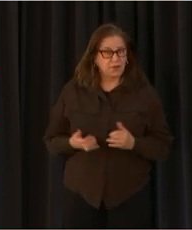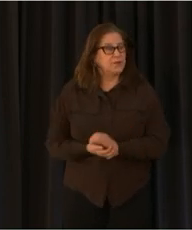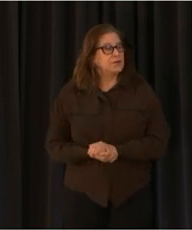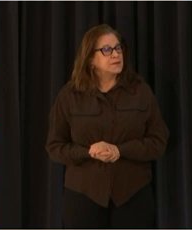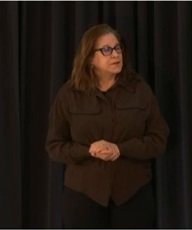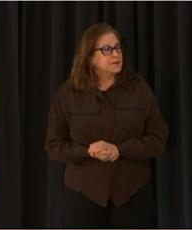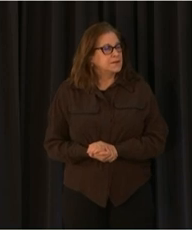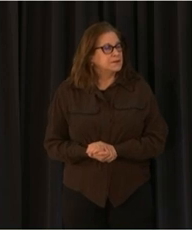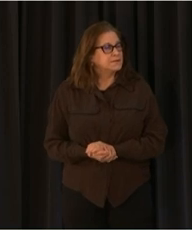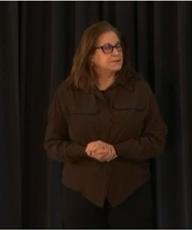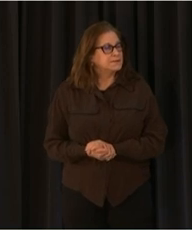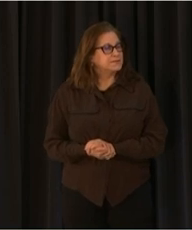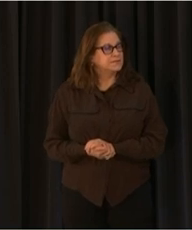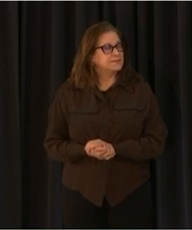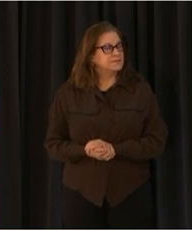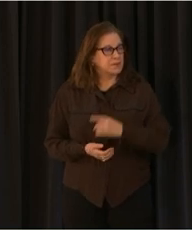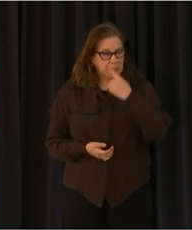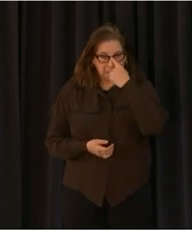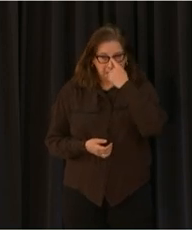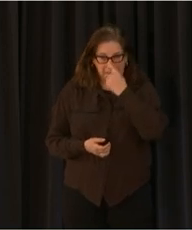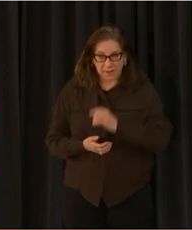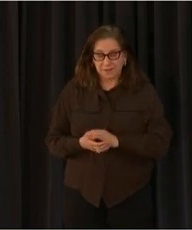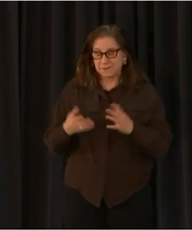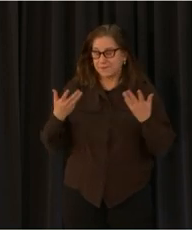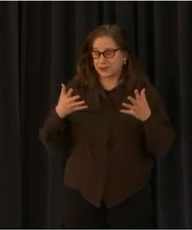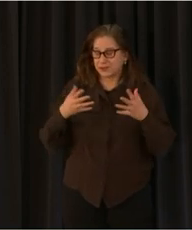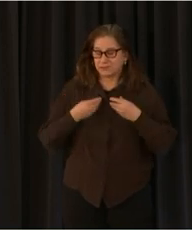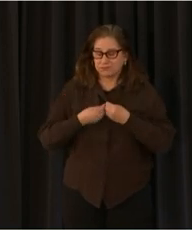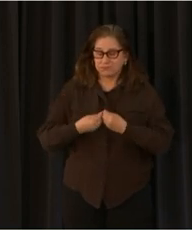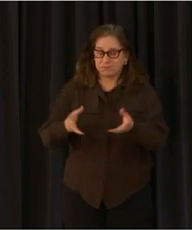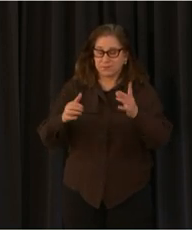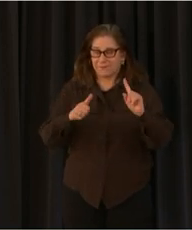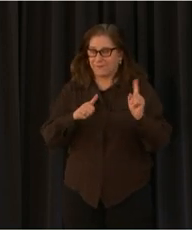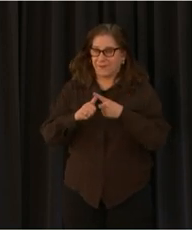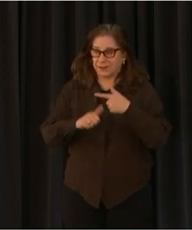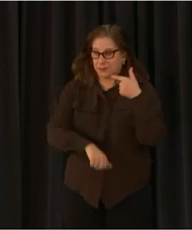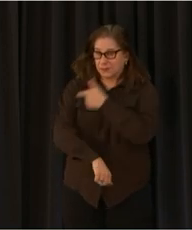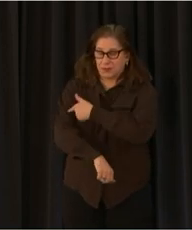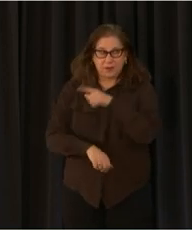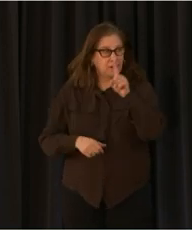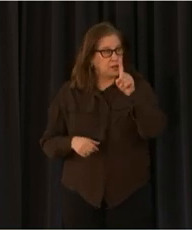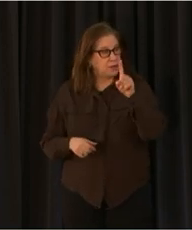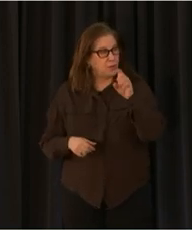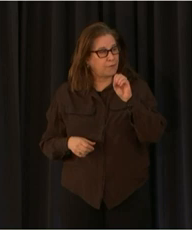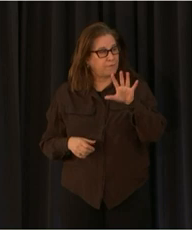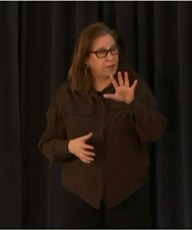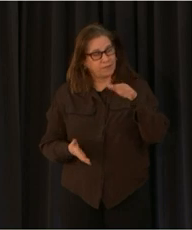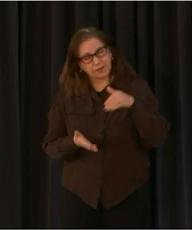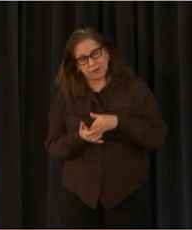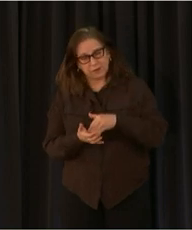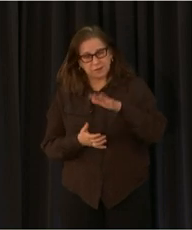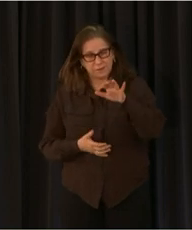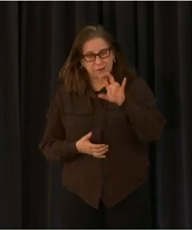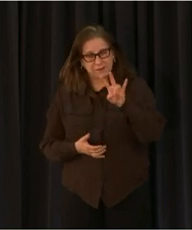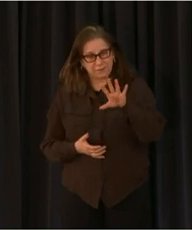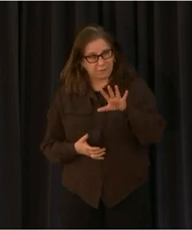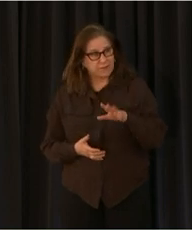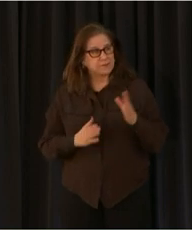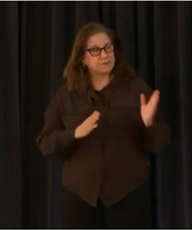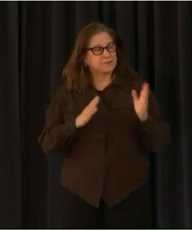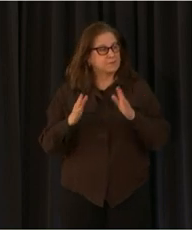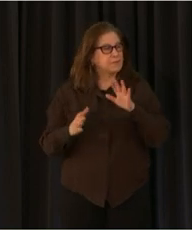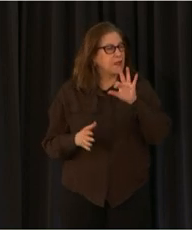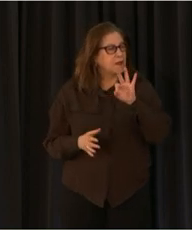see that we have now received over 100,000 doses, administered over